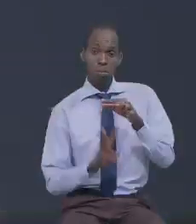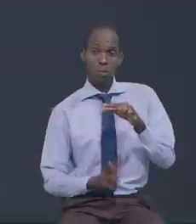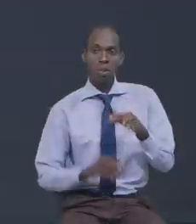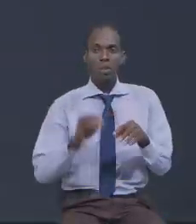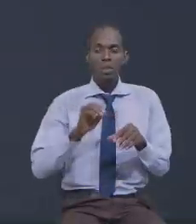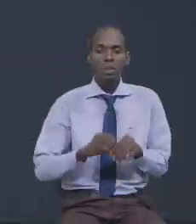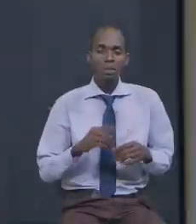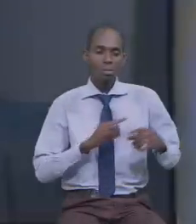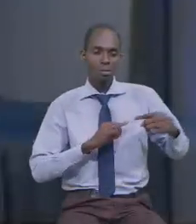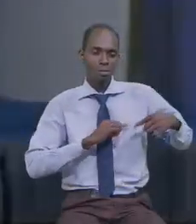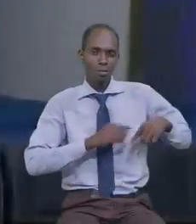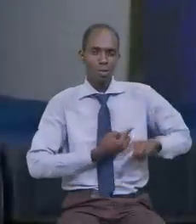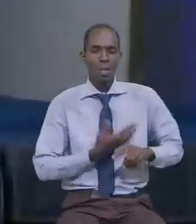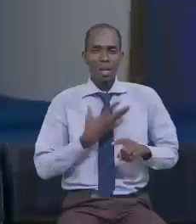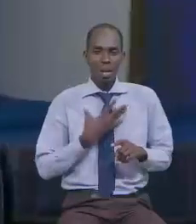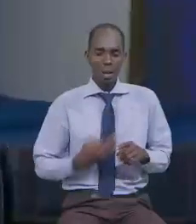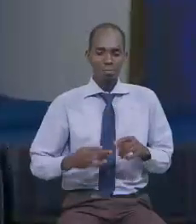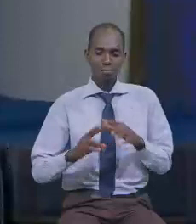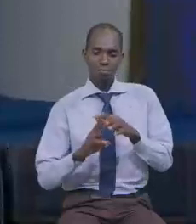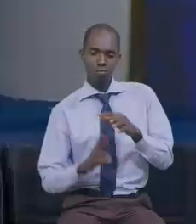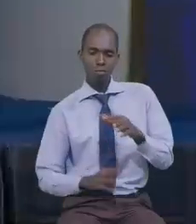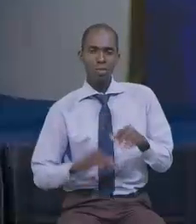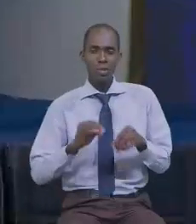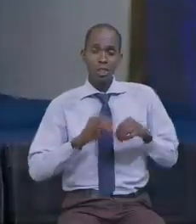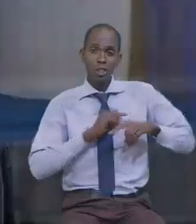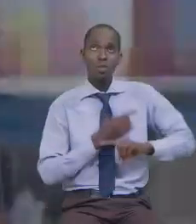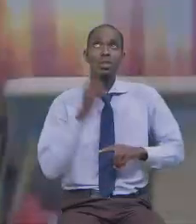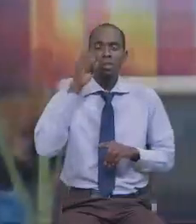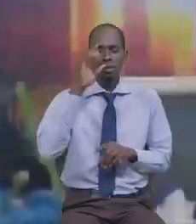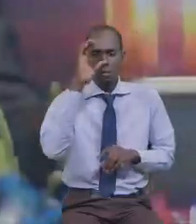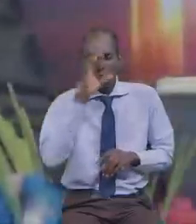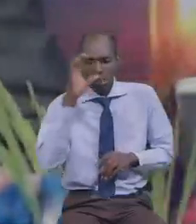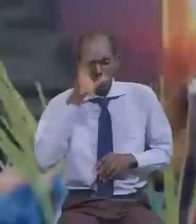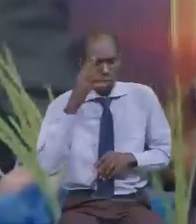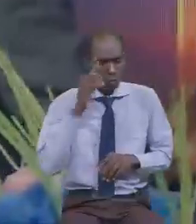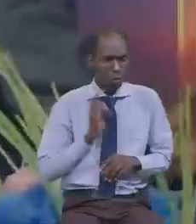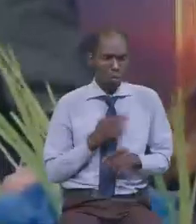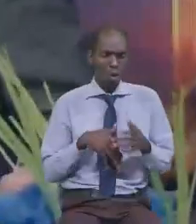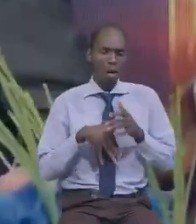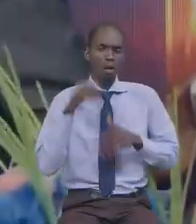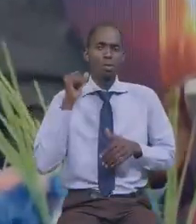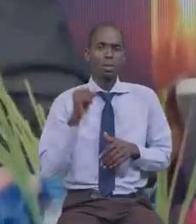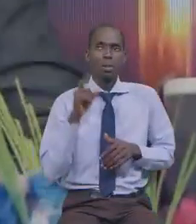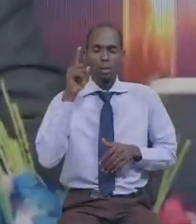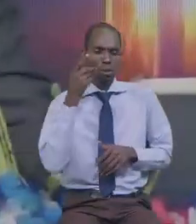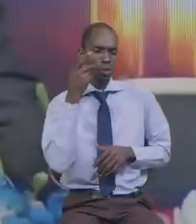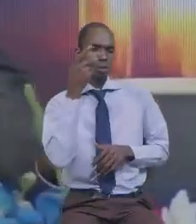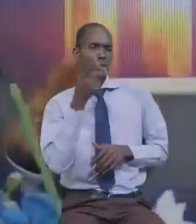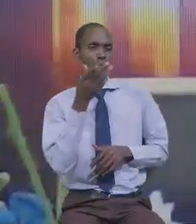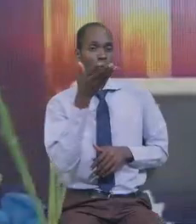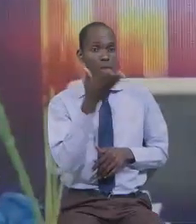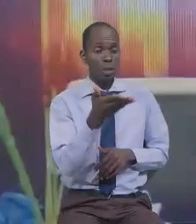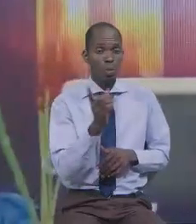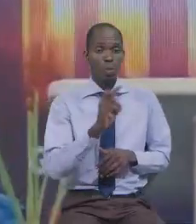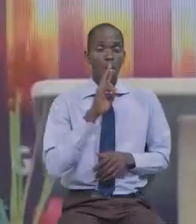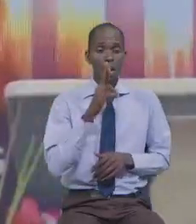and perishing in guilt, he searches us out. He sees you there where you are today. He sees you